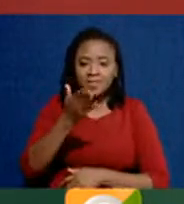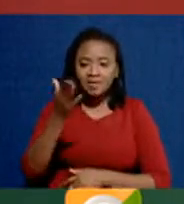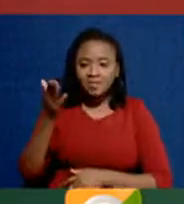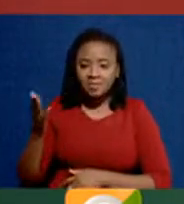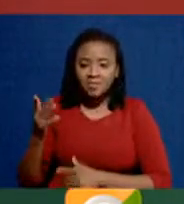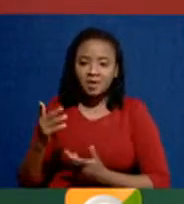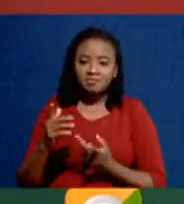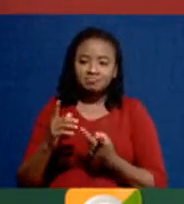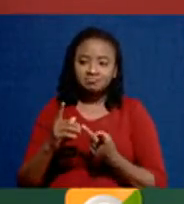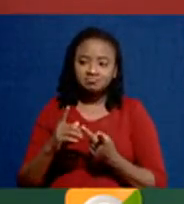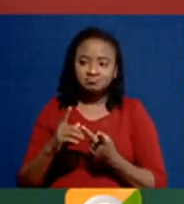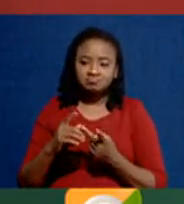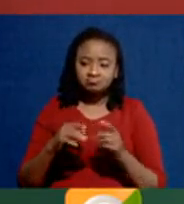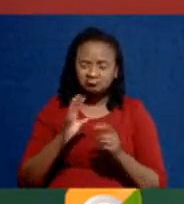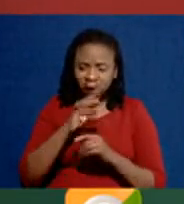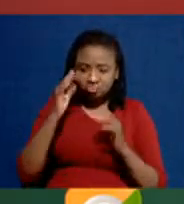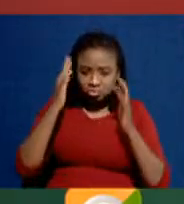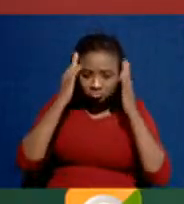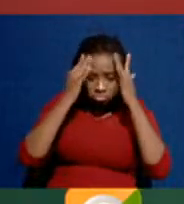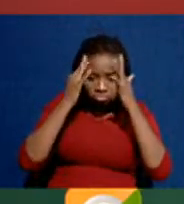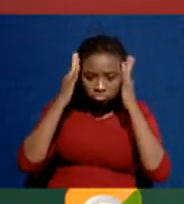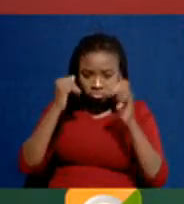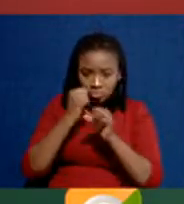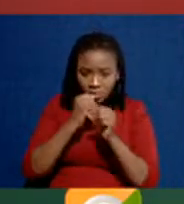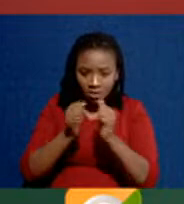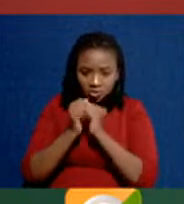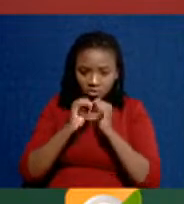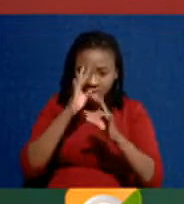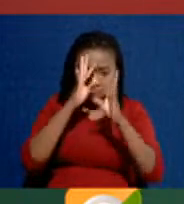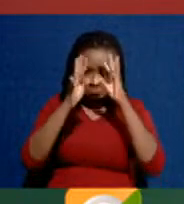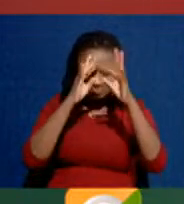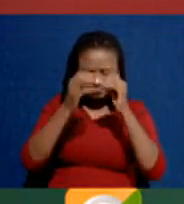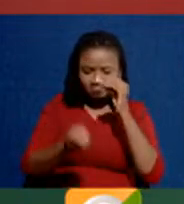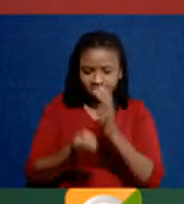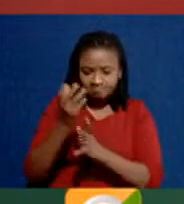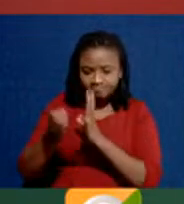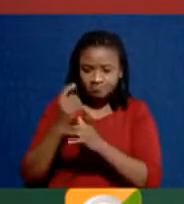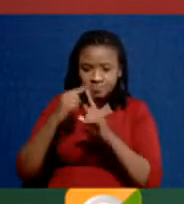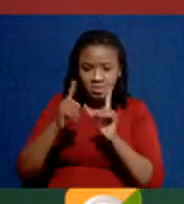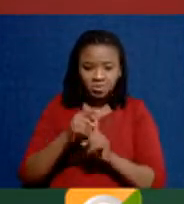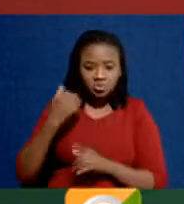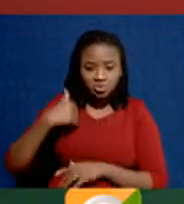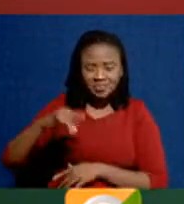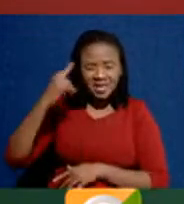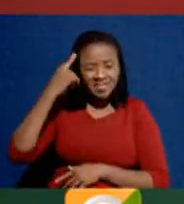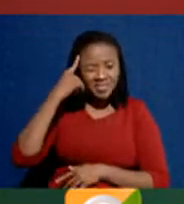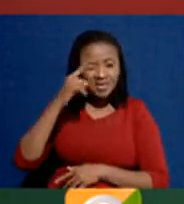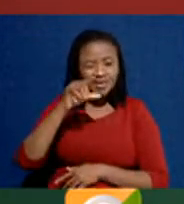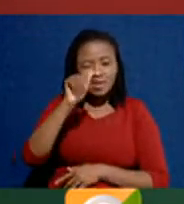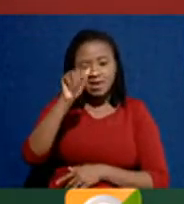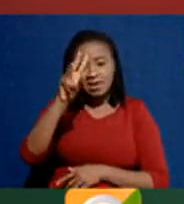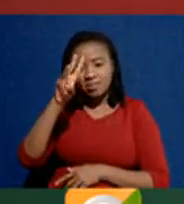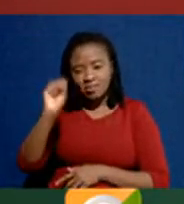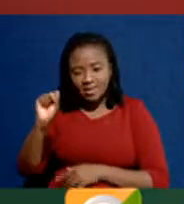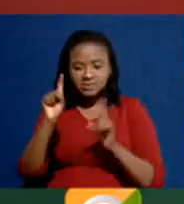park, the minds coming together to innovate. And I think AWS and Amazon is a